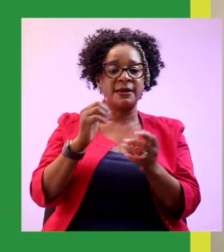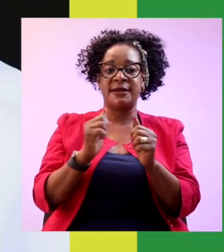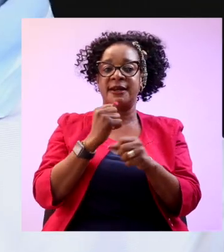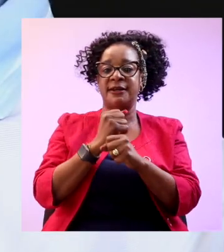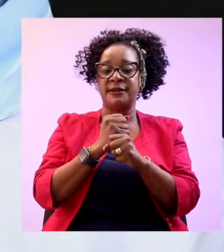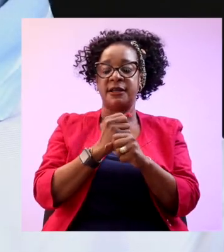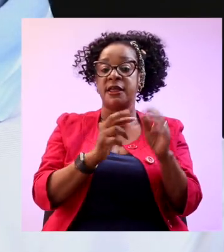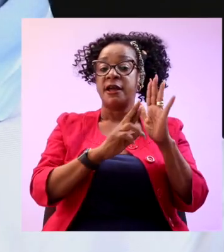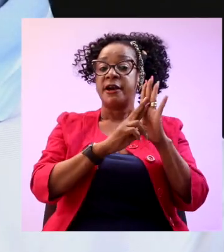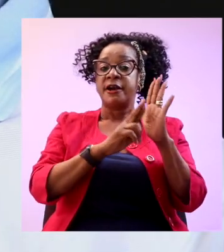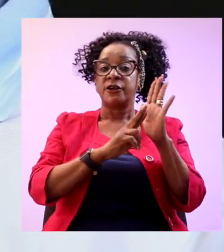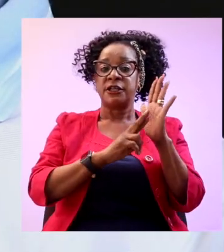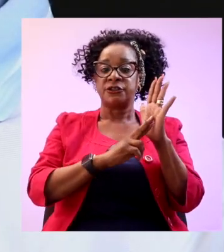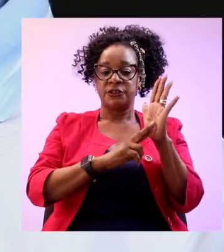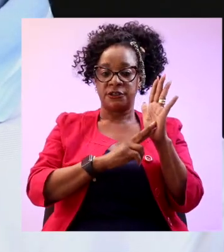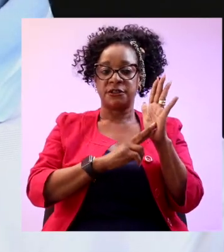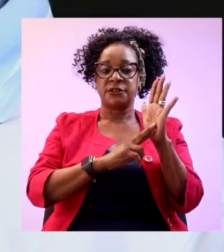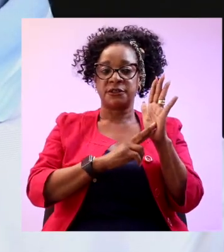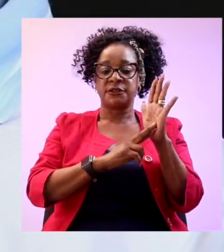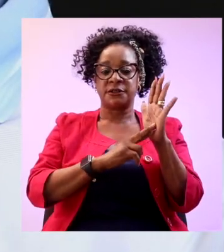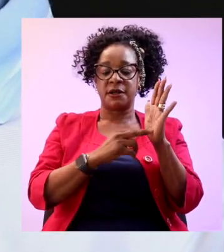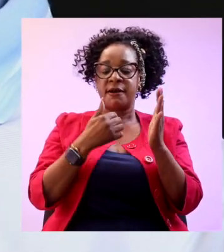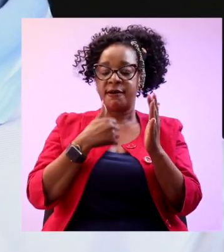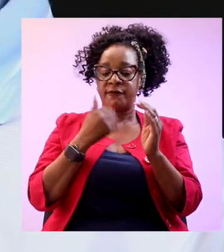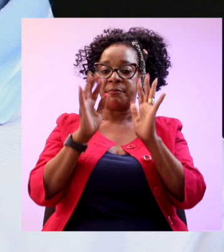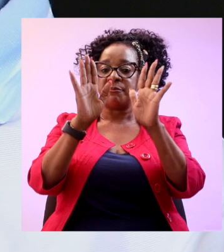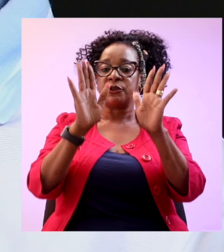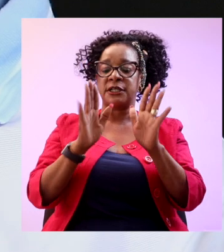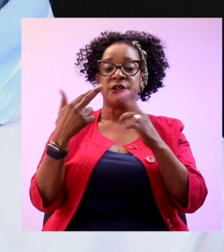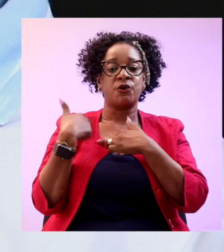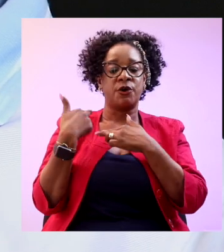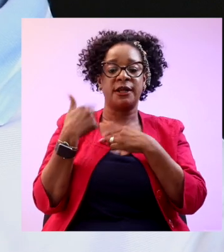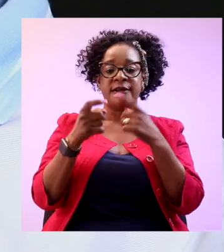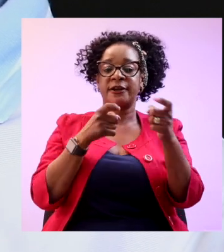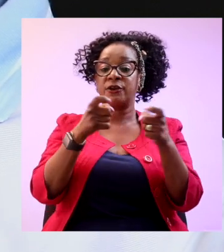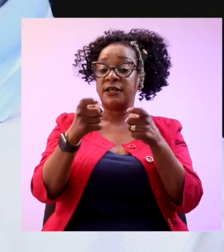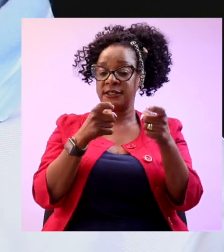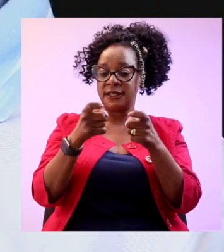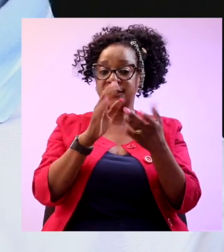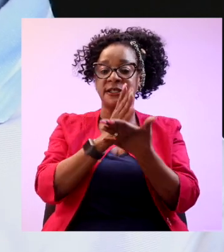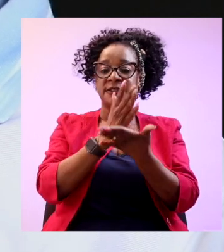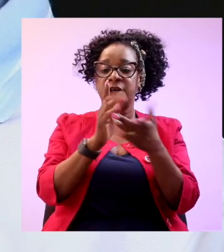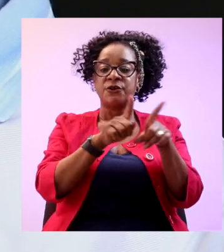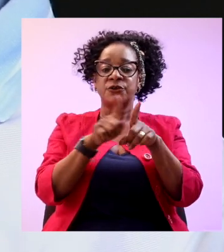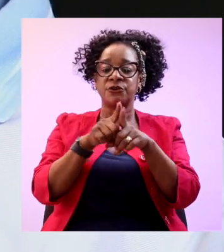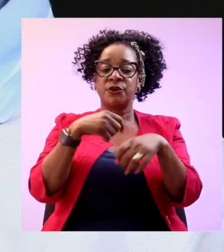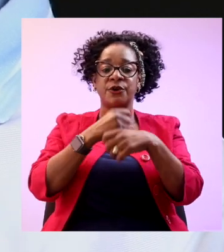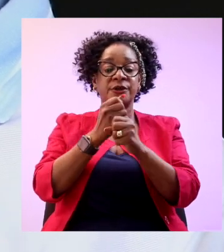done. The regulations will play a key role in regulating the sector and